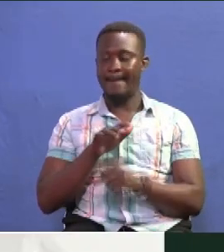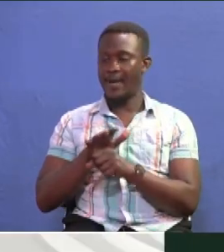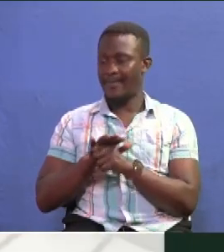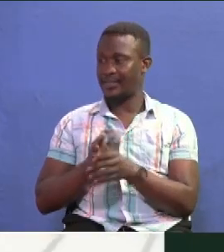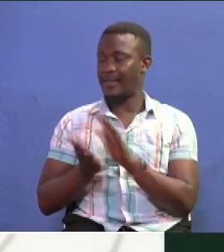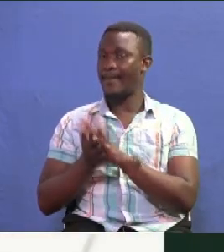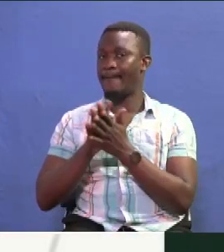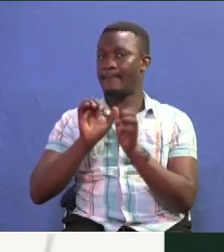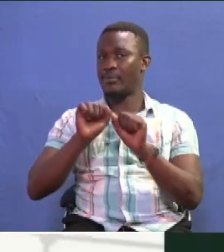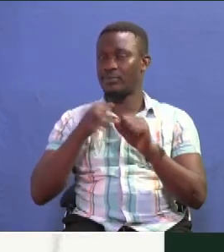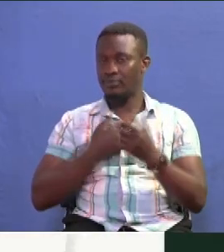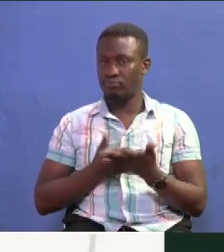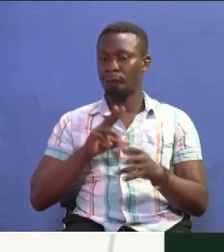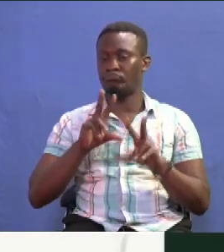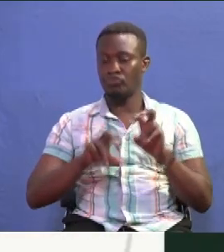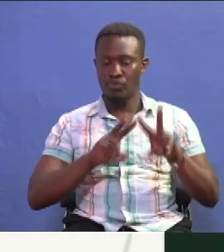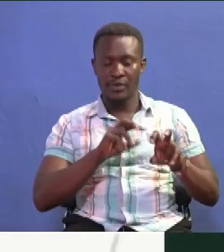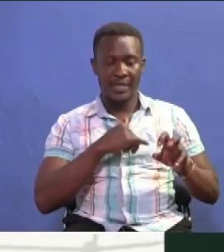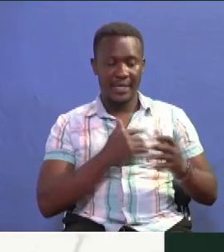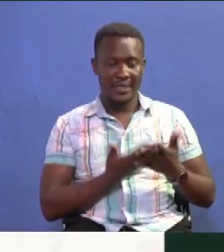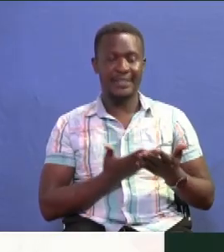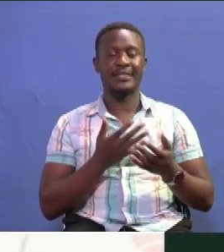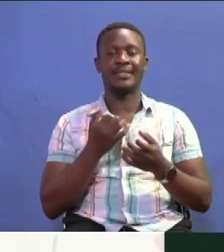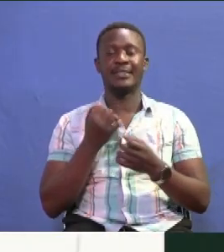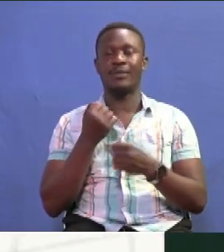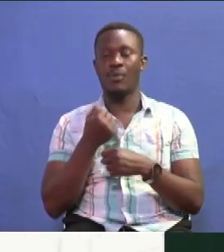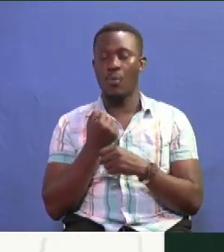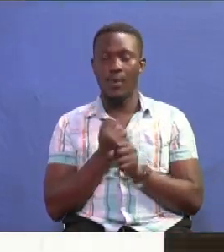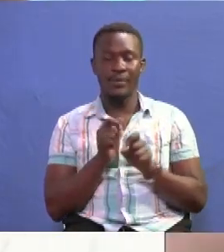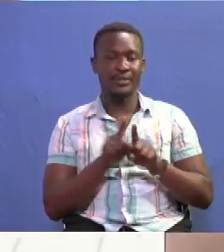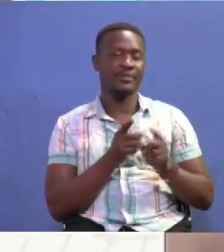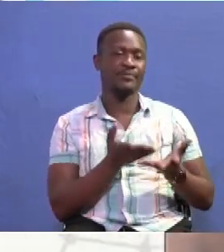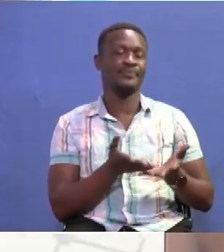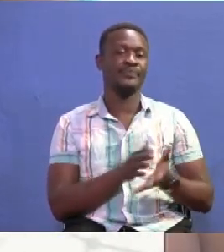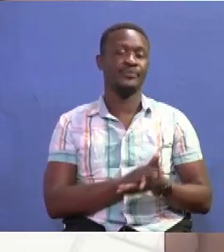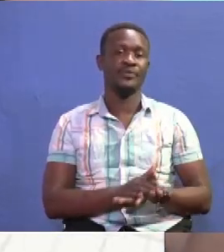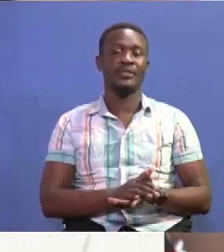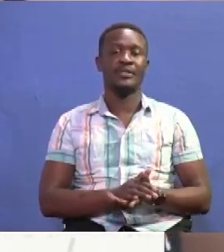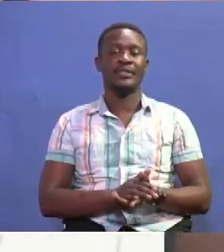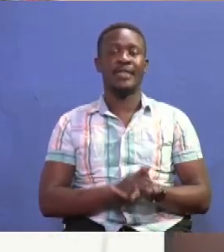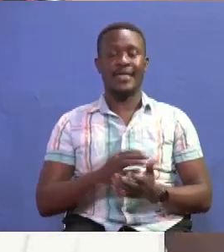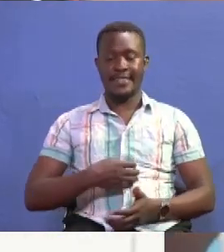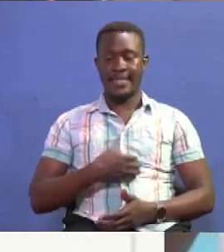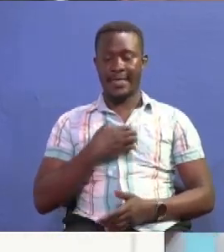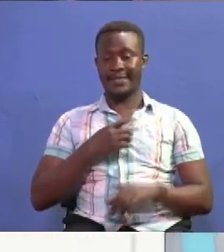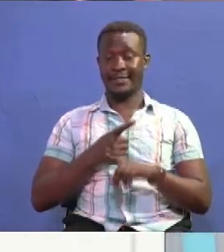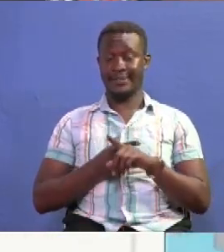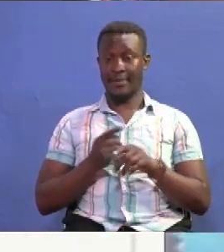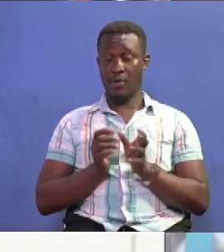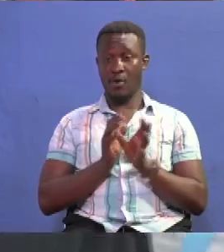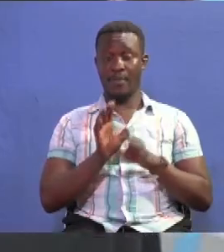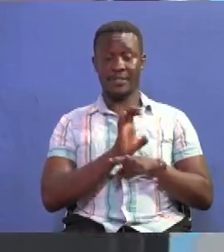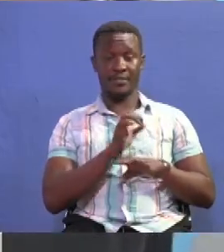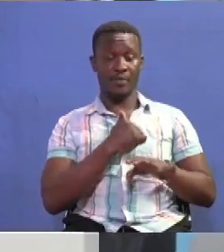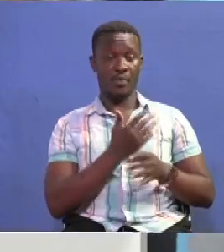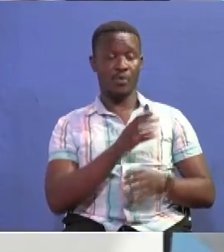can be learned in such a function like this one. The chief guest during the opening ceremony was